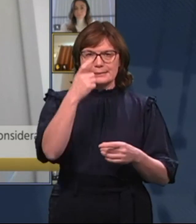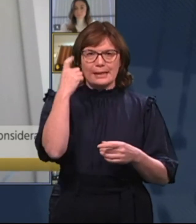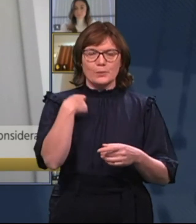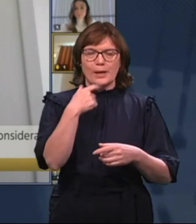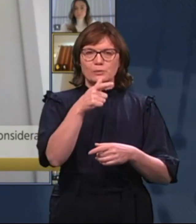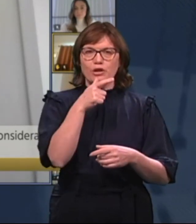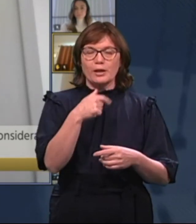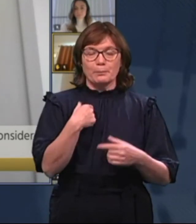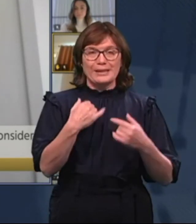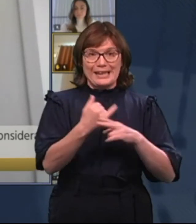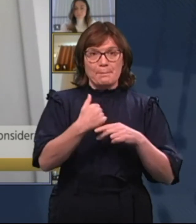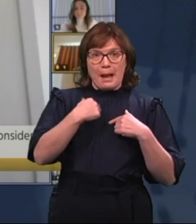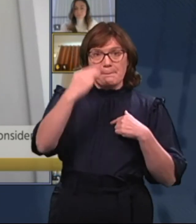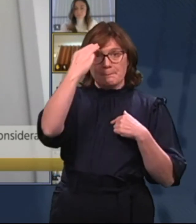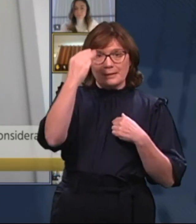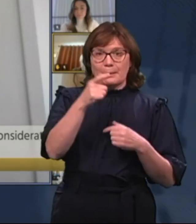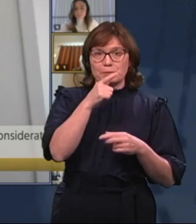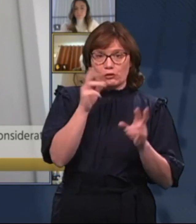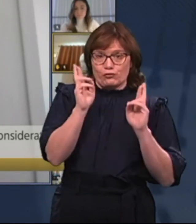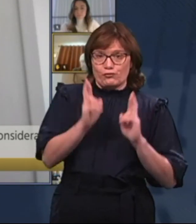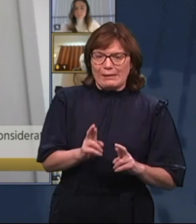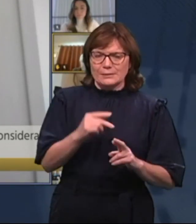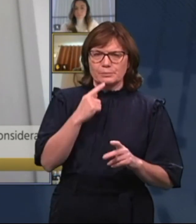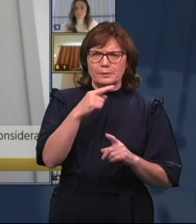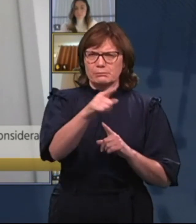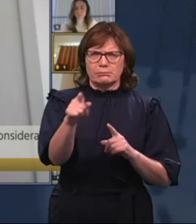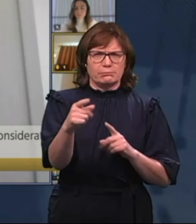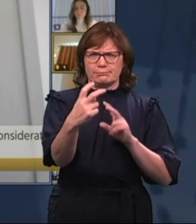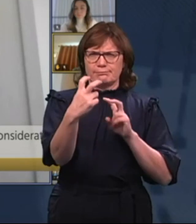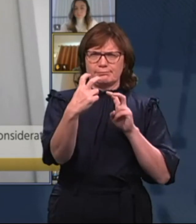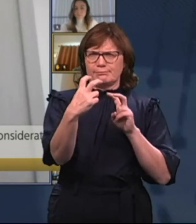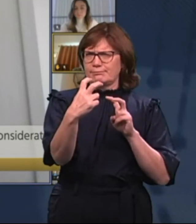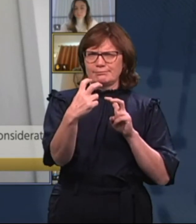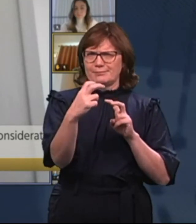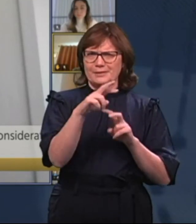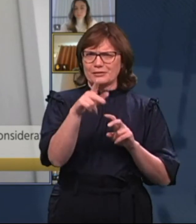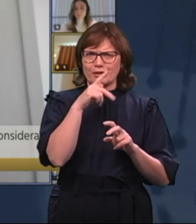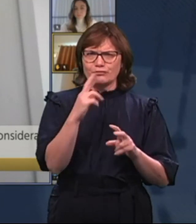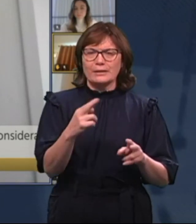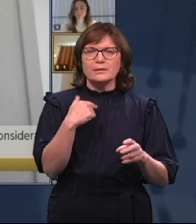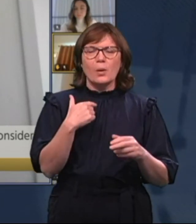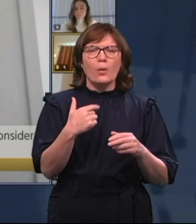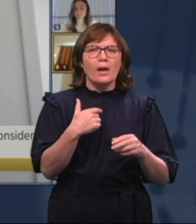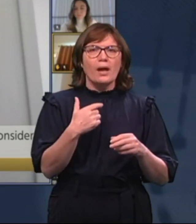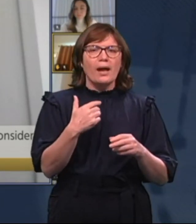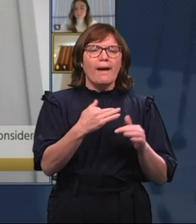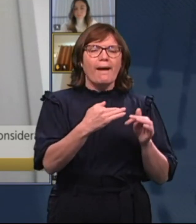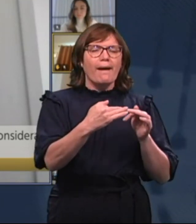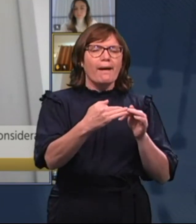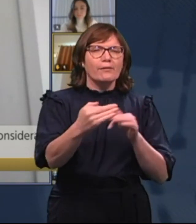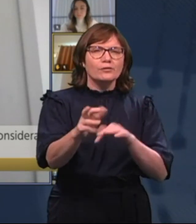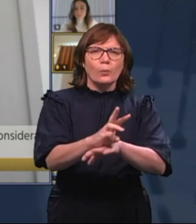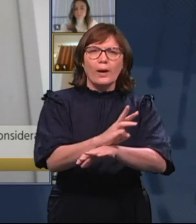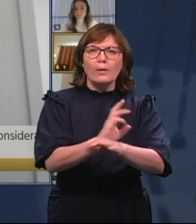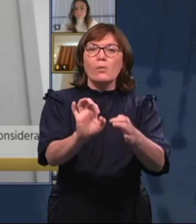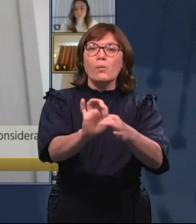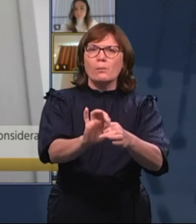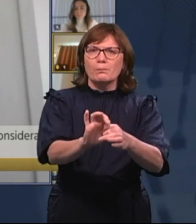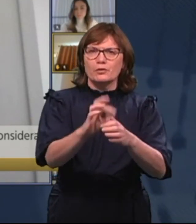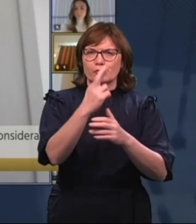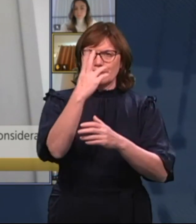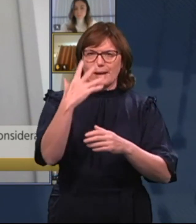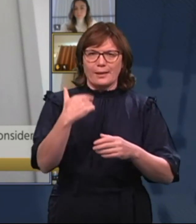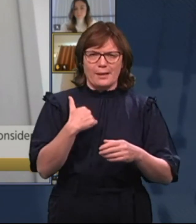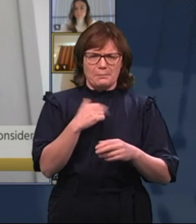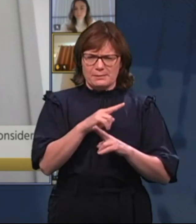sense. And again, maybe 6 months later, because as you get better, the deficits kind of come out a little bit more. You've dealt with